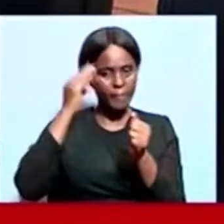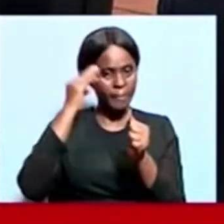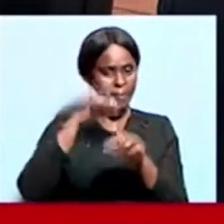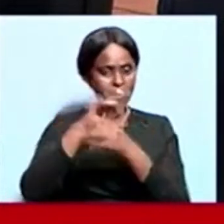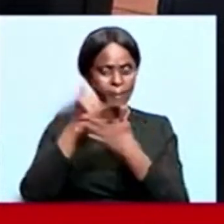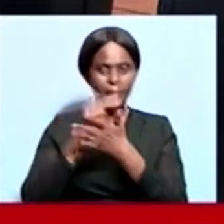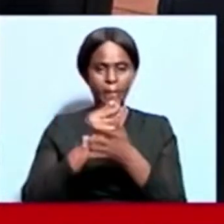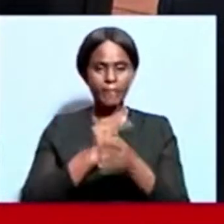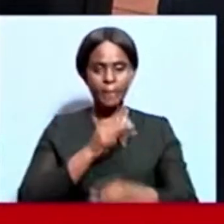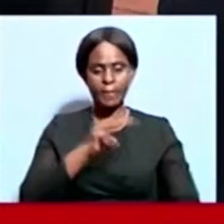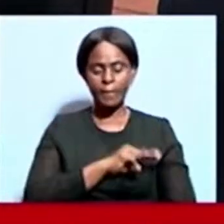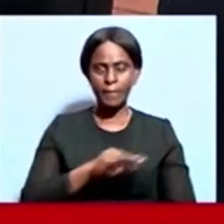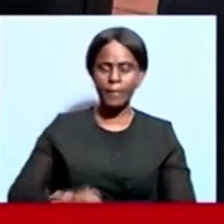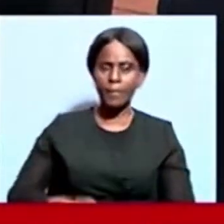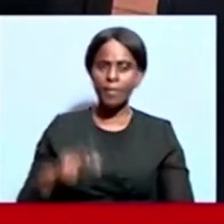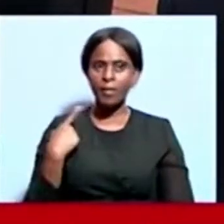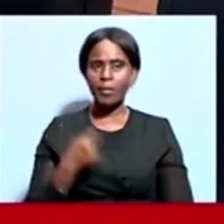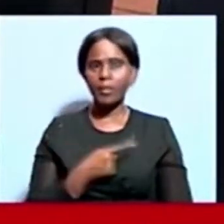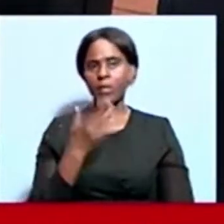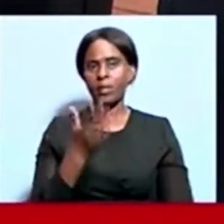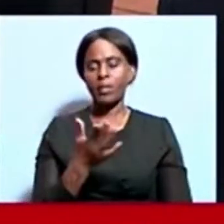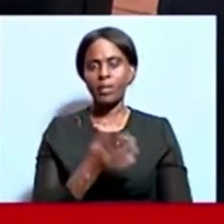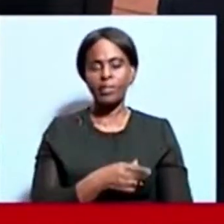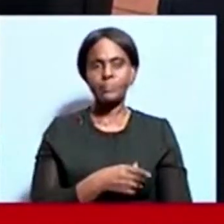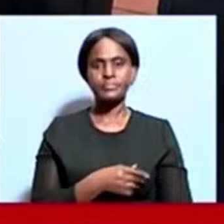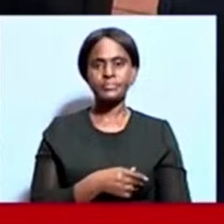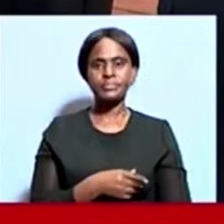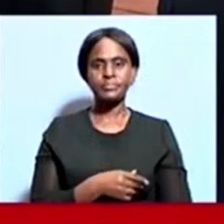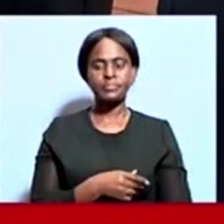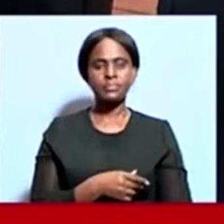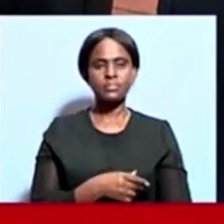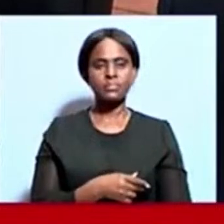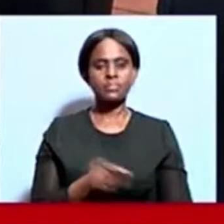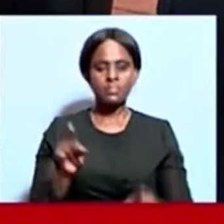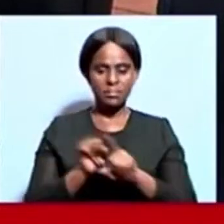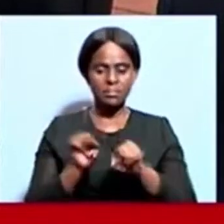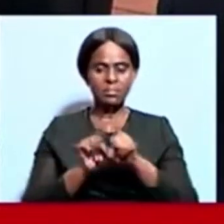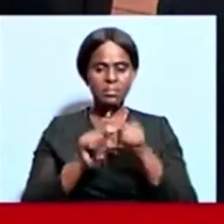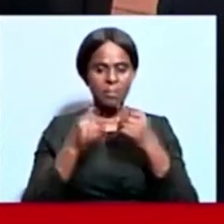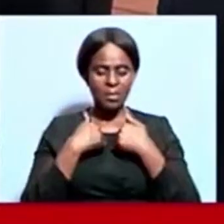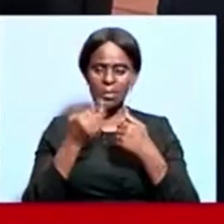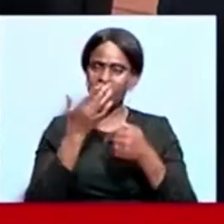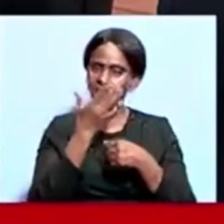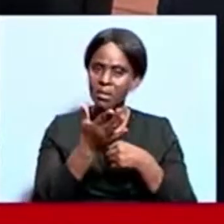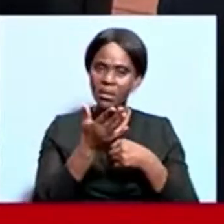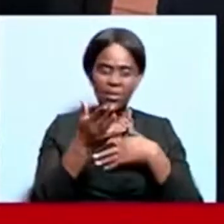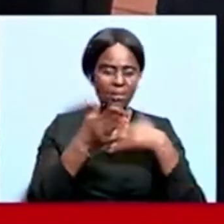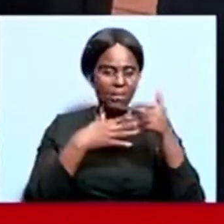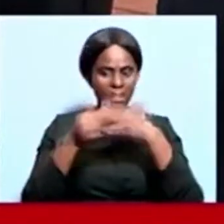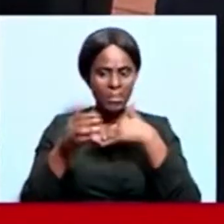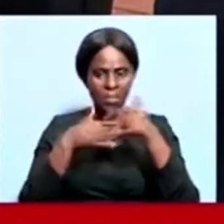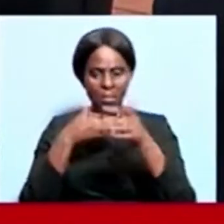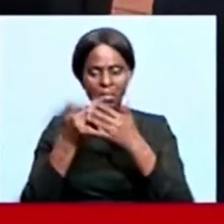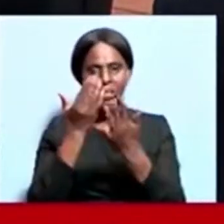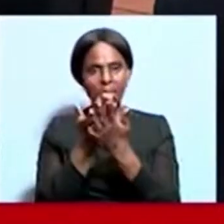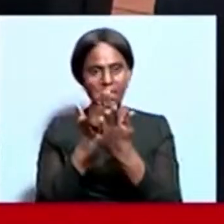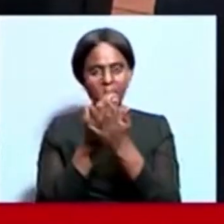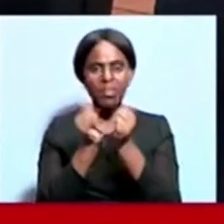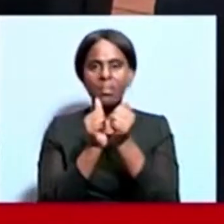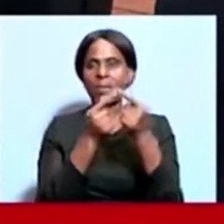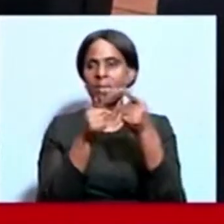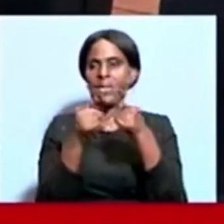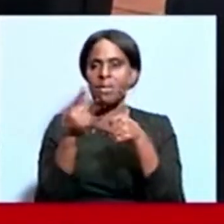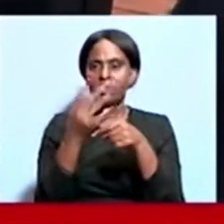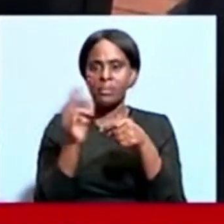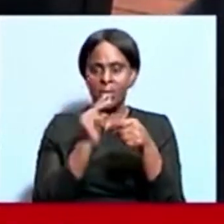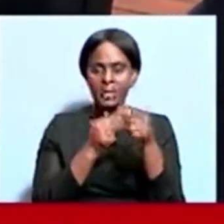us here were members of Parliament, and there is this simplified bidding and so forth,